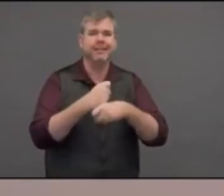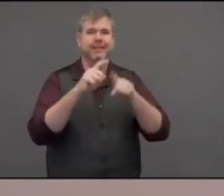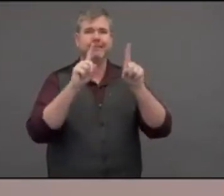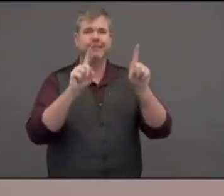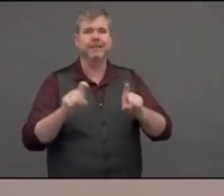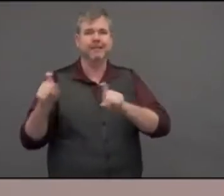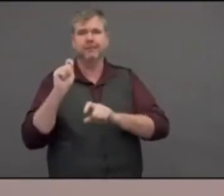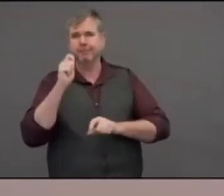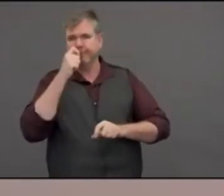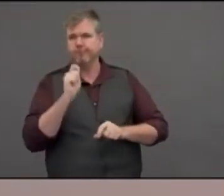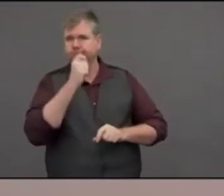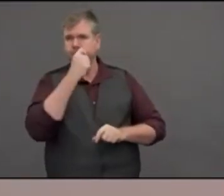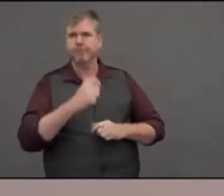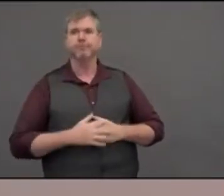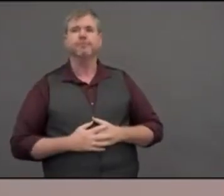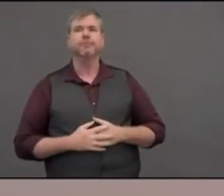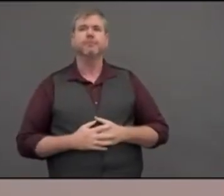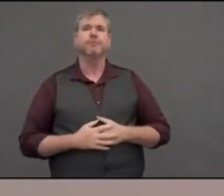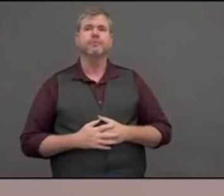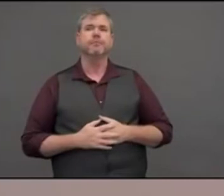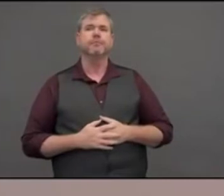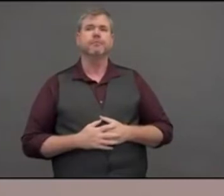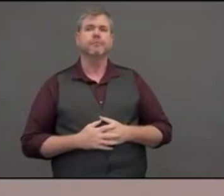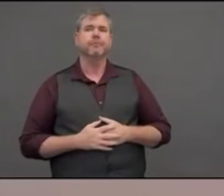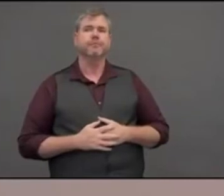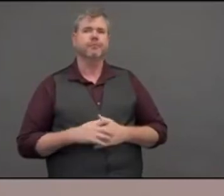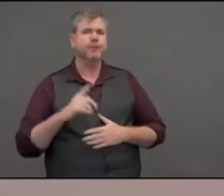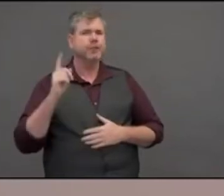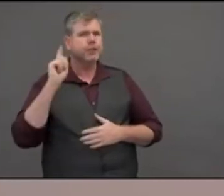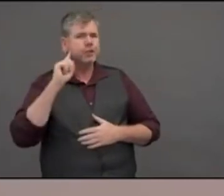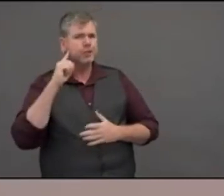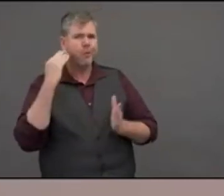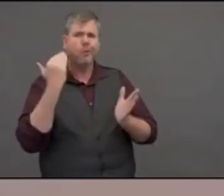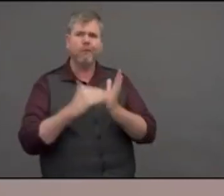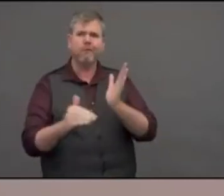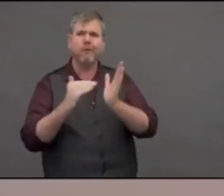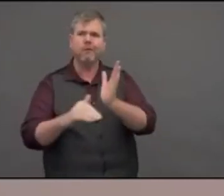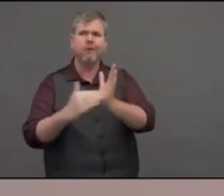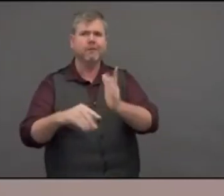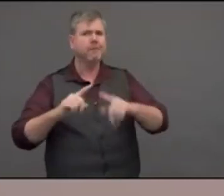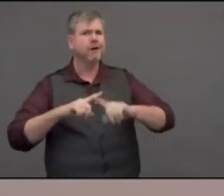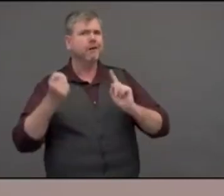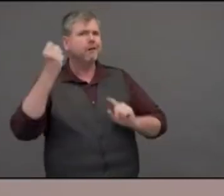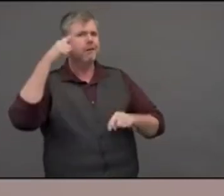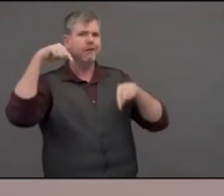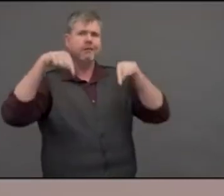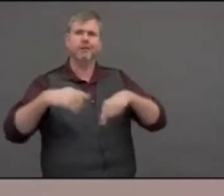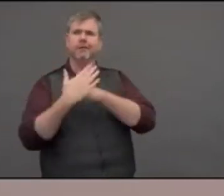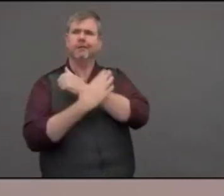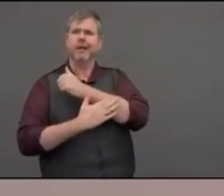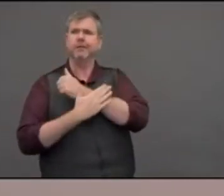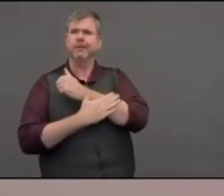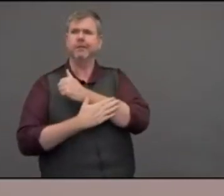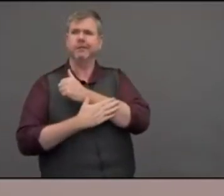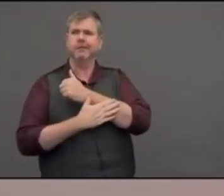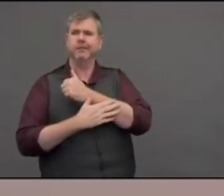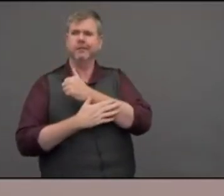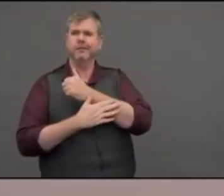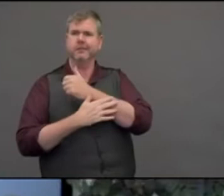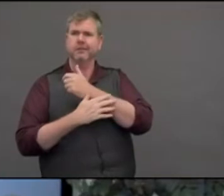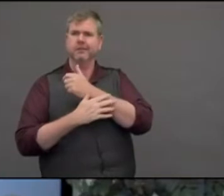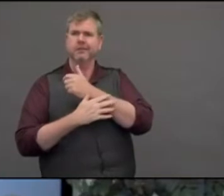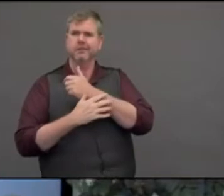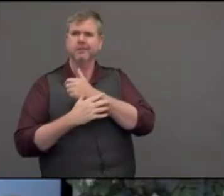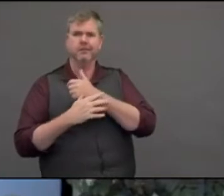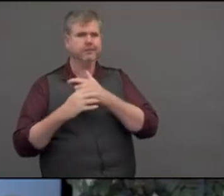heard that repeatedly, and yet the county has been able to overcome some of those same obstacles. Can you talk